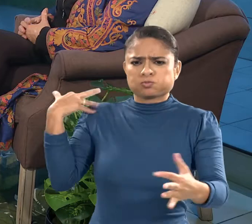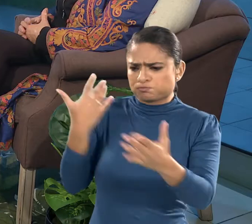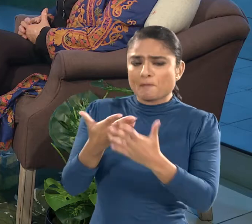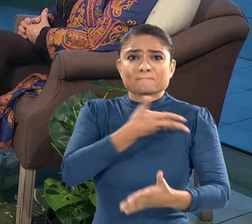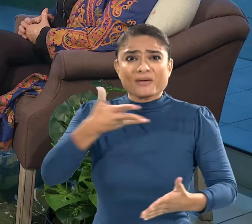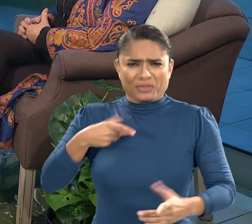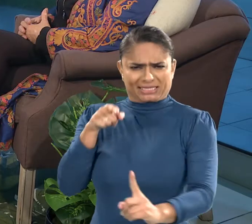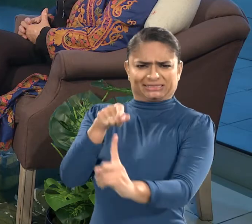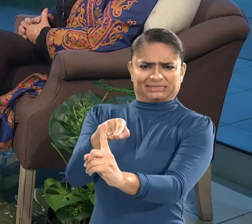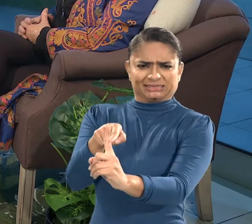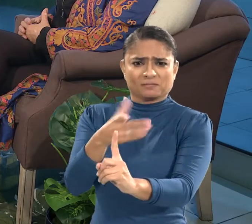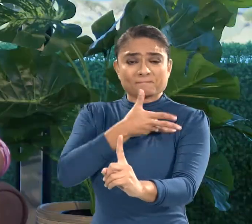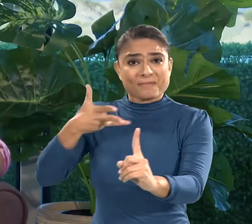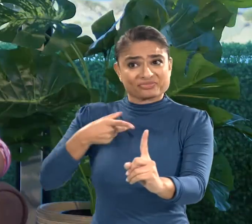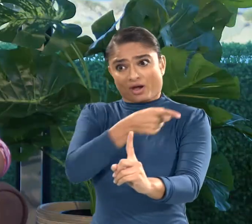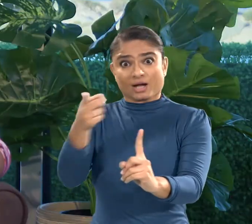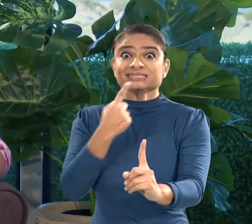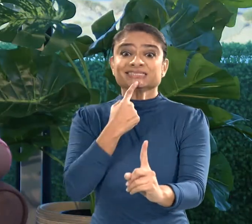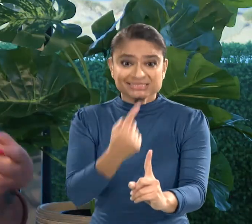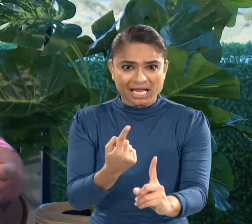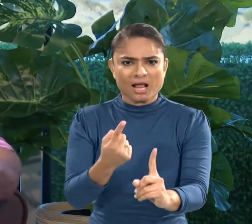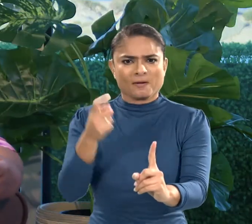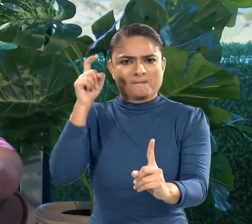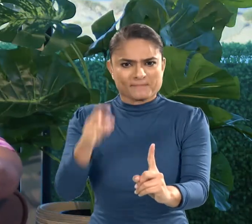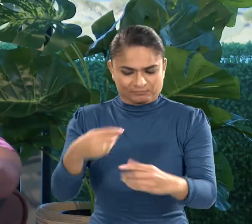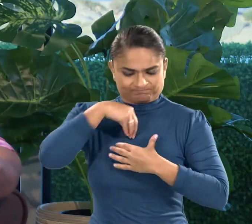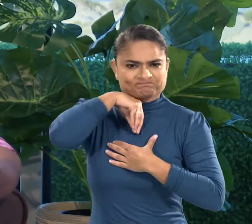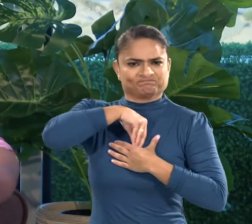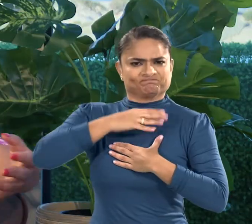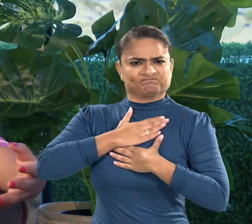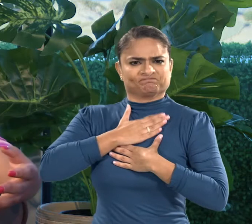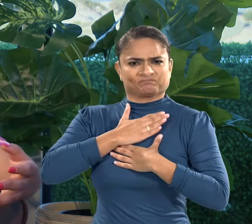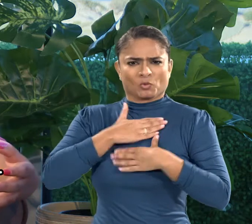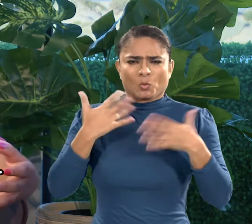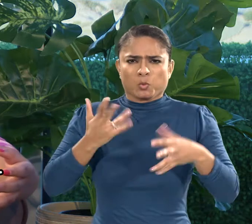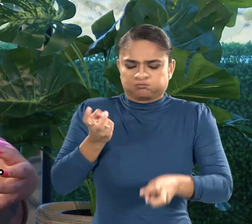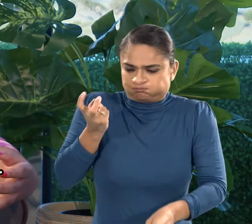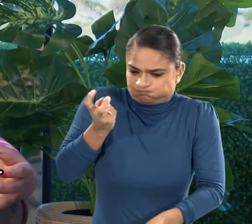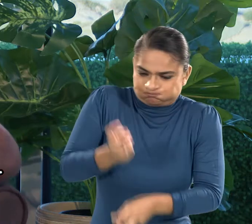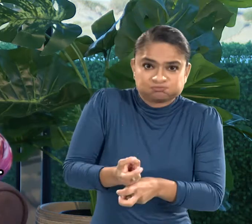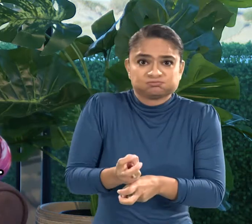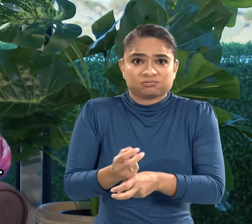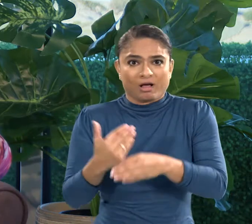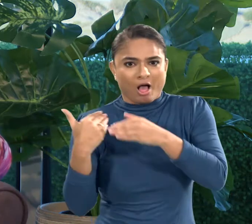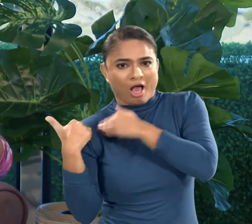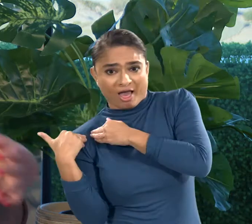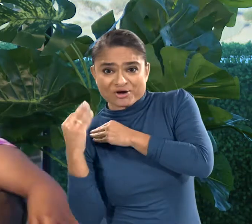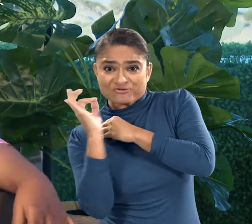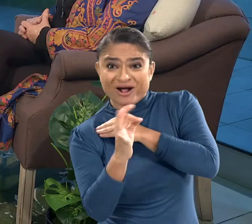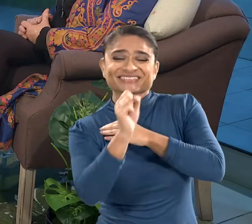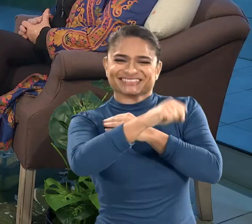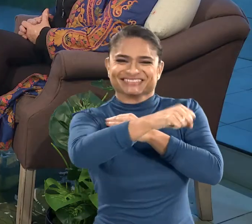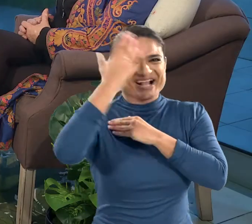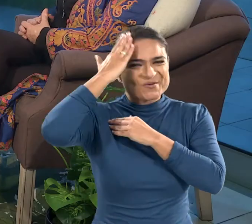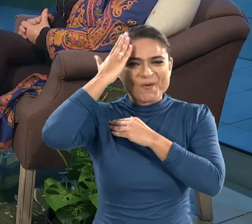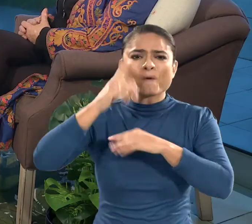about motherhood particularly, now, being a mother is, I think, as they say, one of the hardest jobs in the world. I don't know, I don't have a